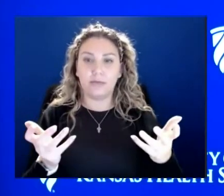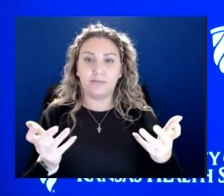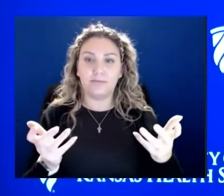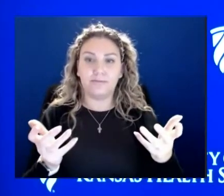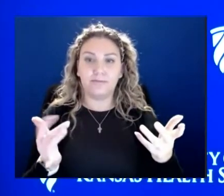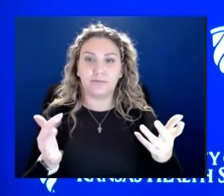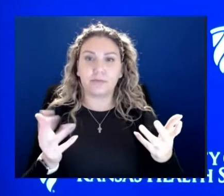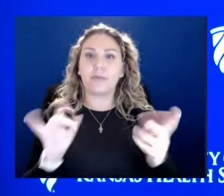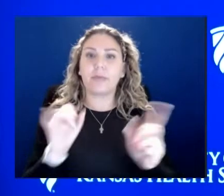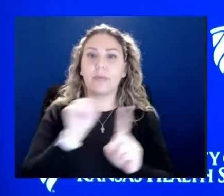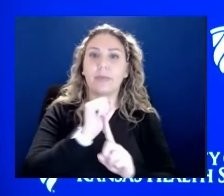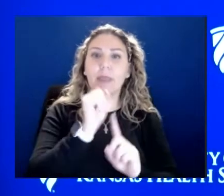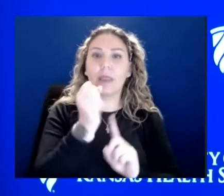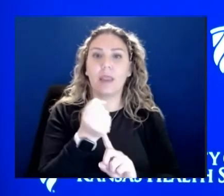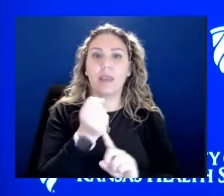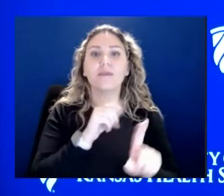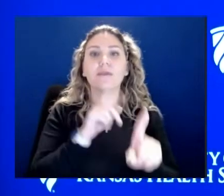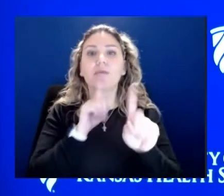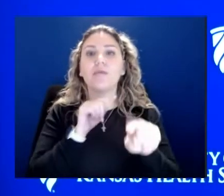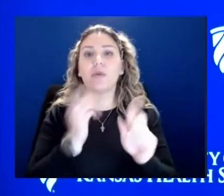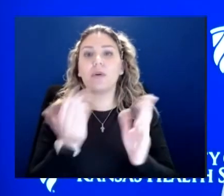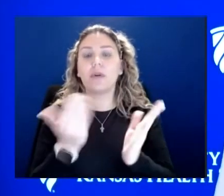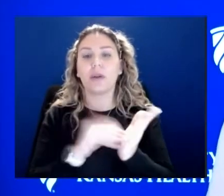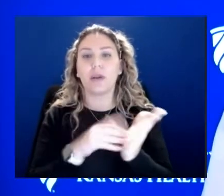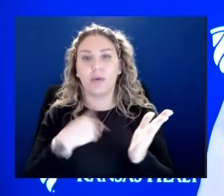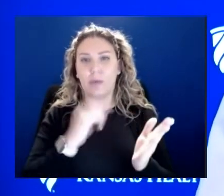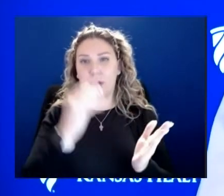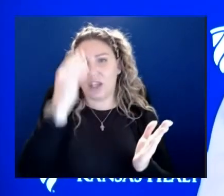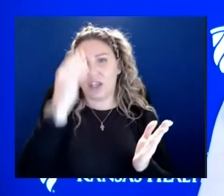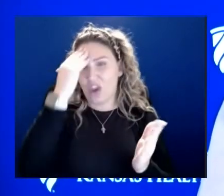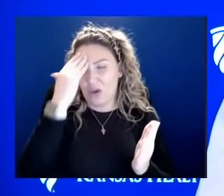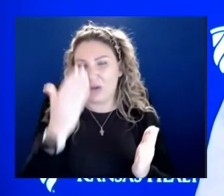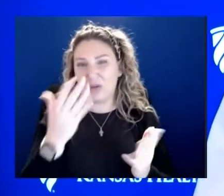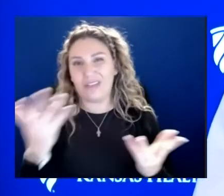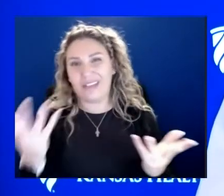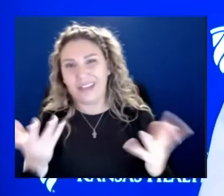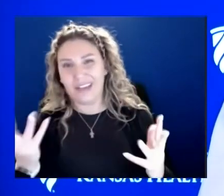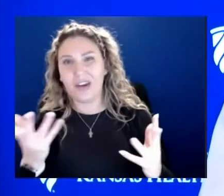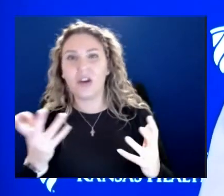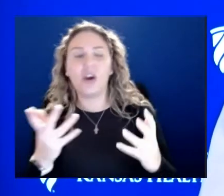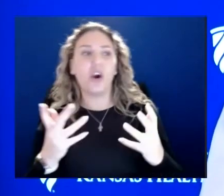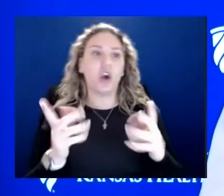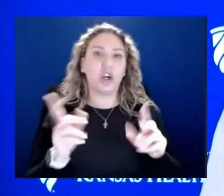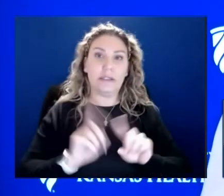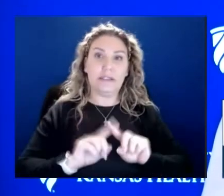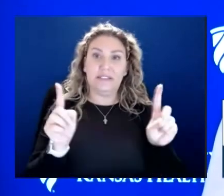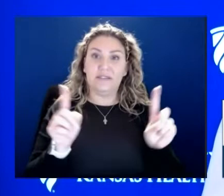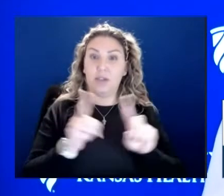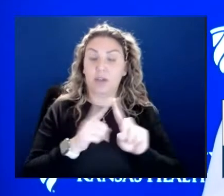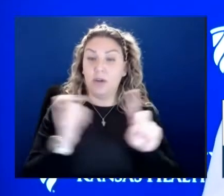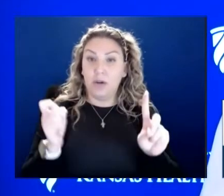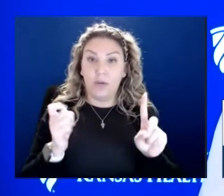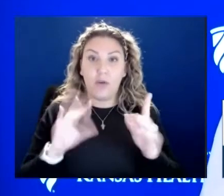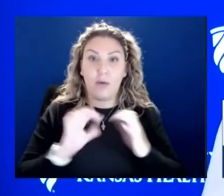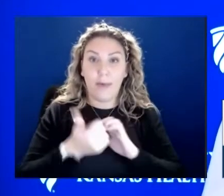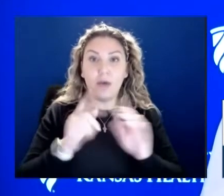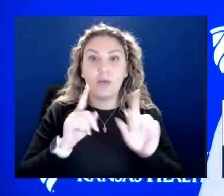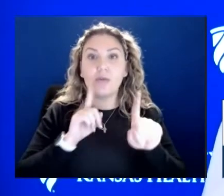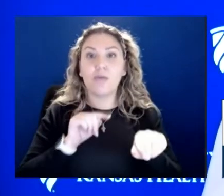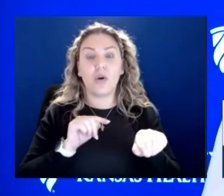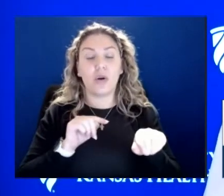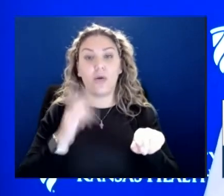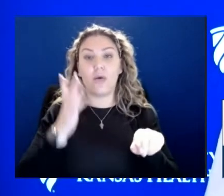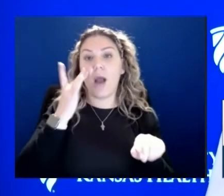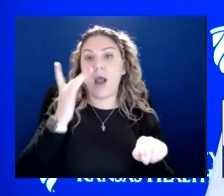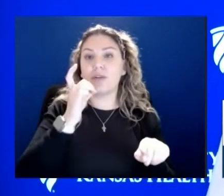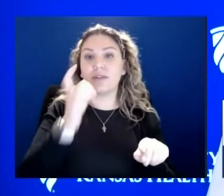cases that are reported. Again, we know there are caveats with how the cases are reported. Number one, because there aren't as many testing sites that are accessible.